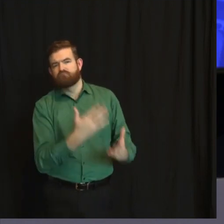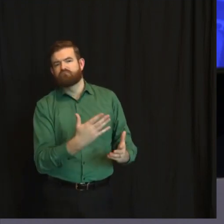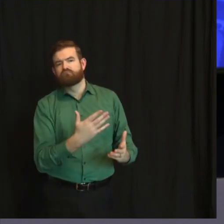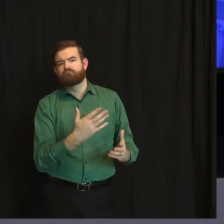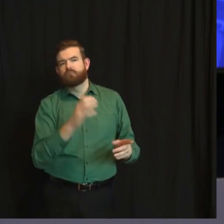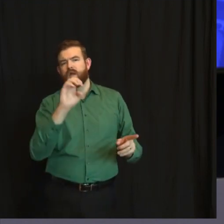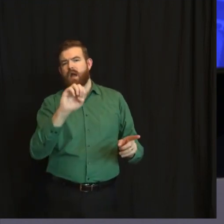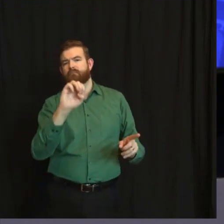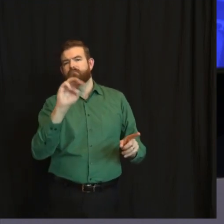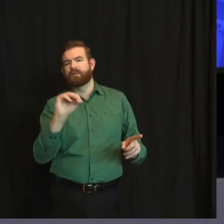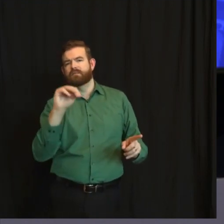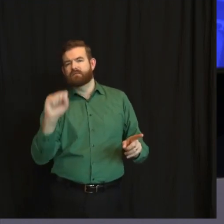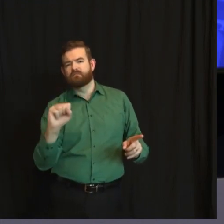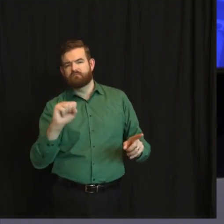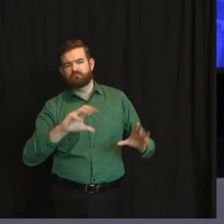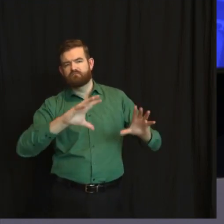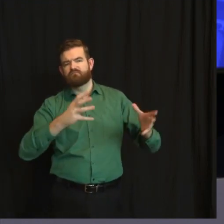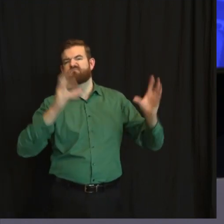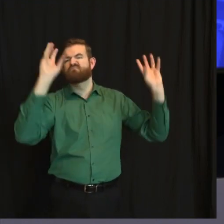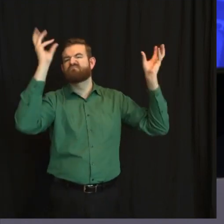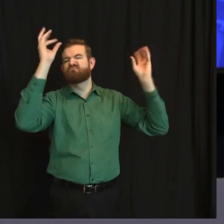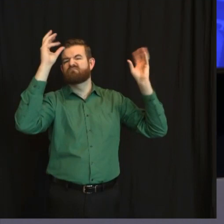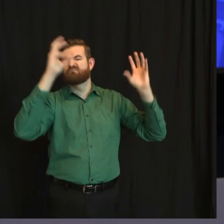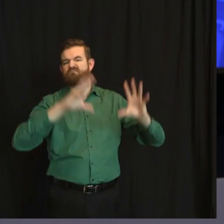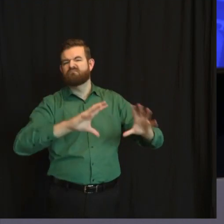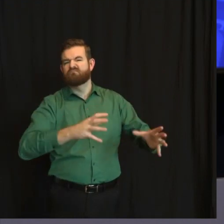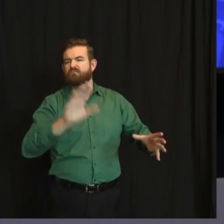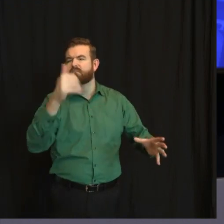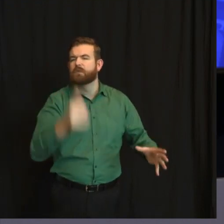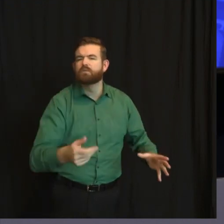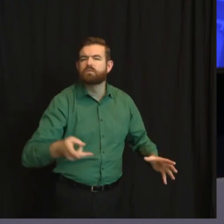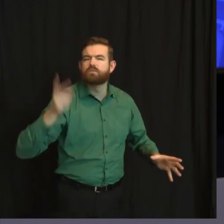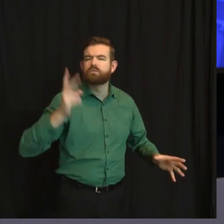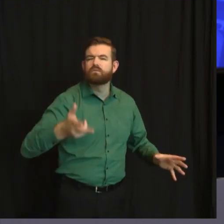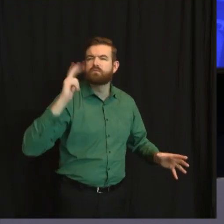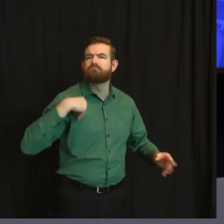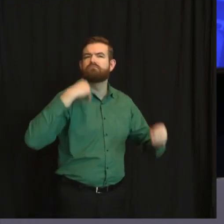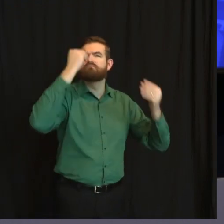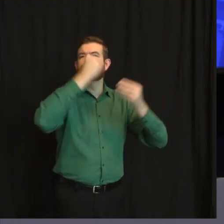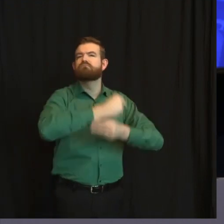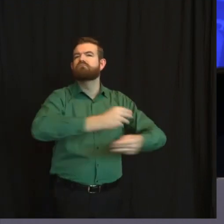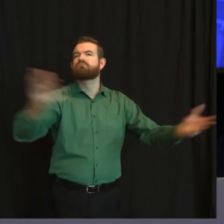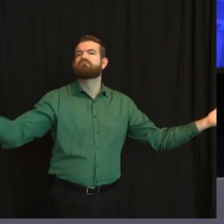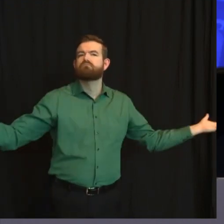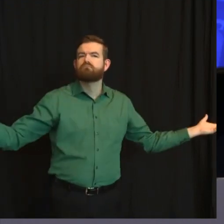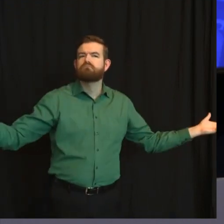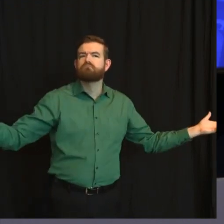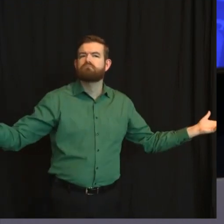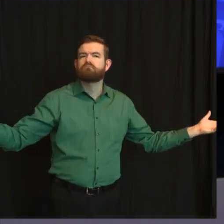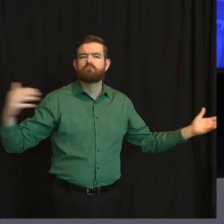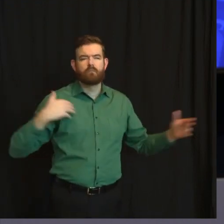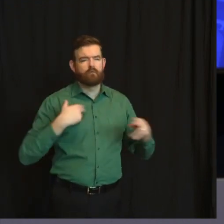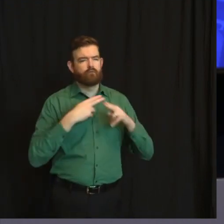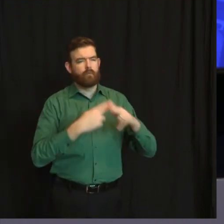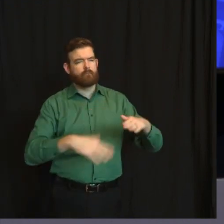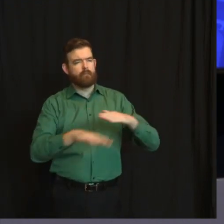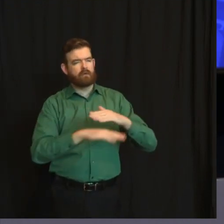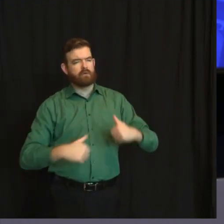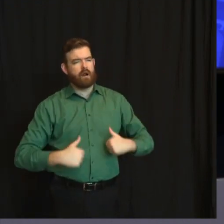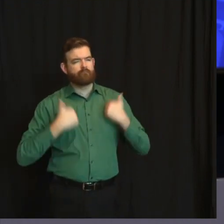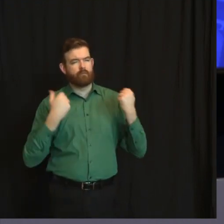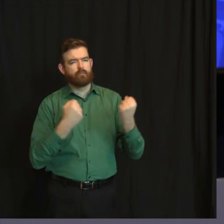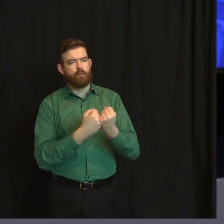task force, but also, if you remember a few weeks back, I had reported that the basic life support and advanced life support